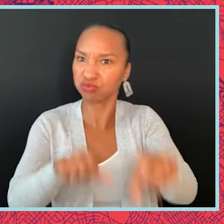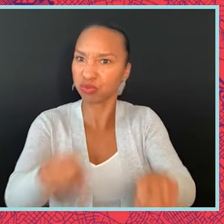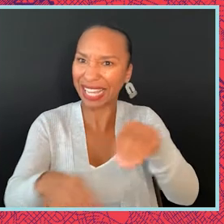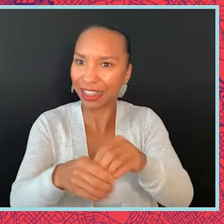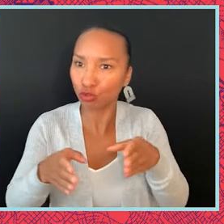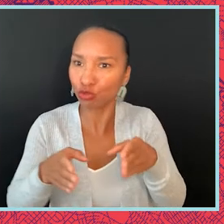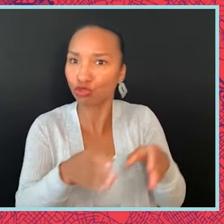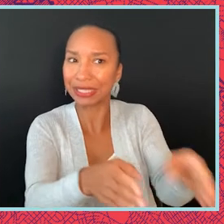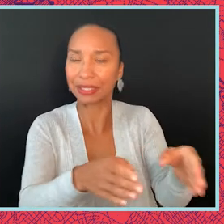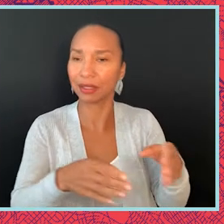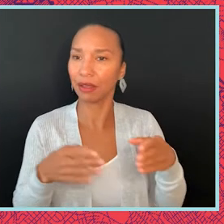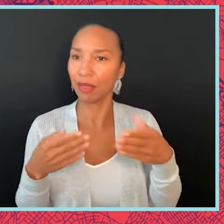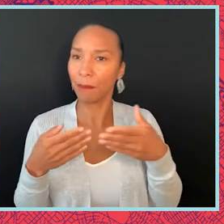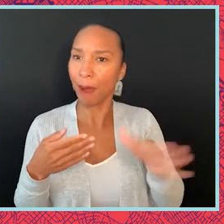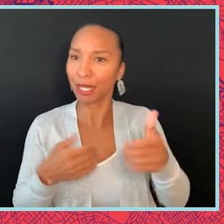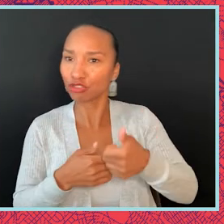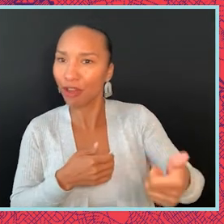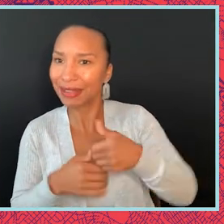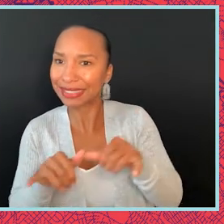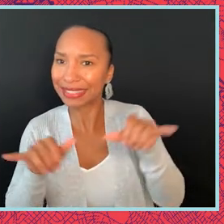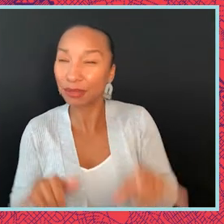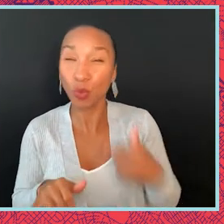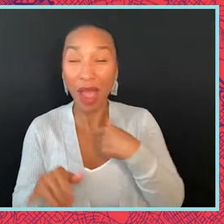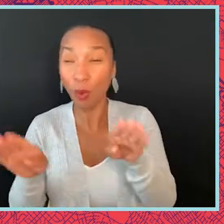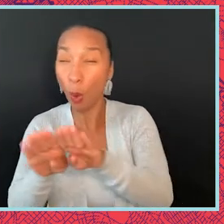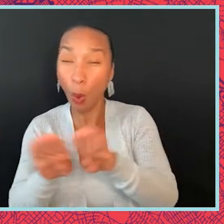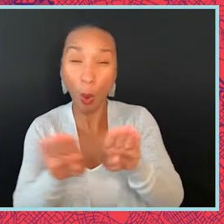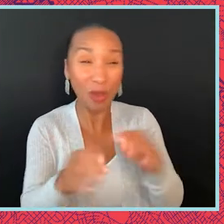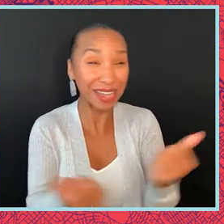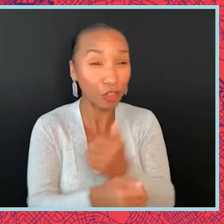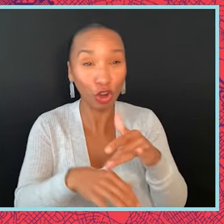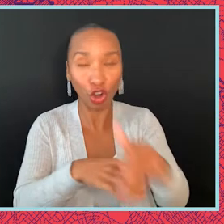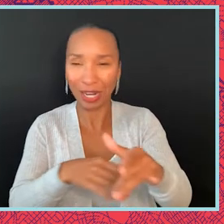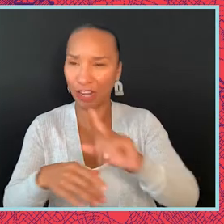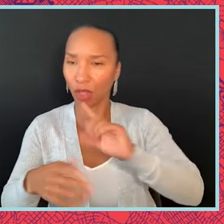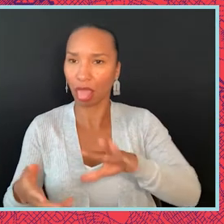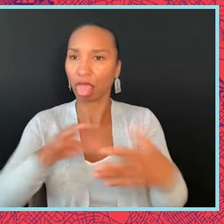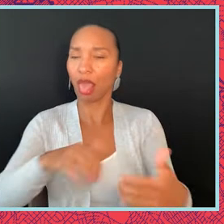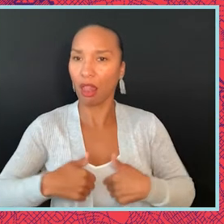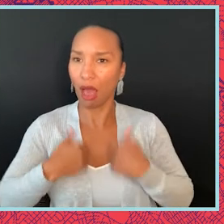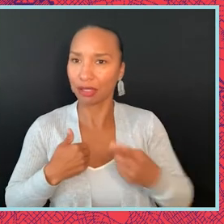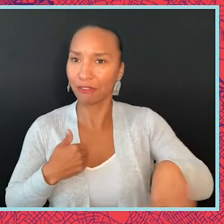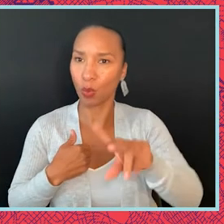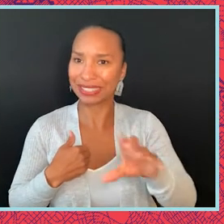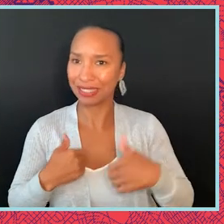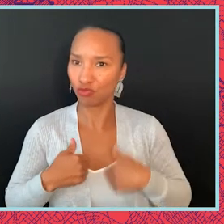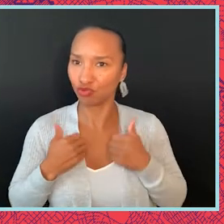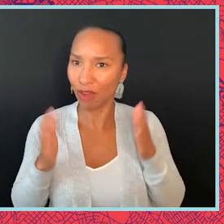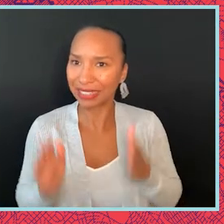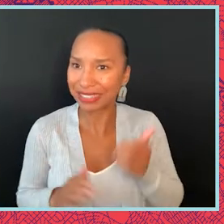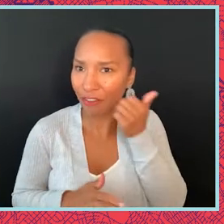our streets and storming our public transit systems. So we had to close all the things early and disrupt the day-to-day lives of DC